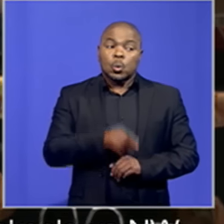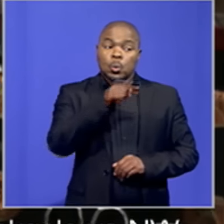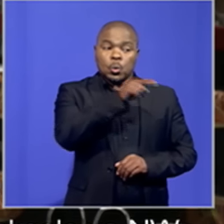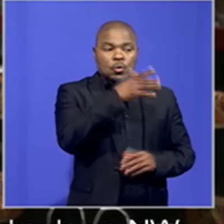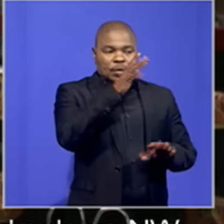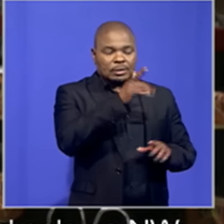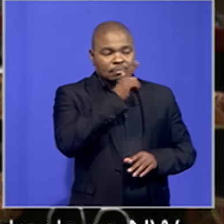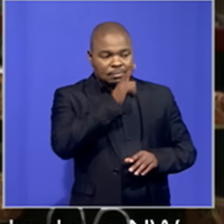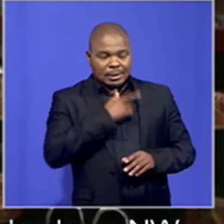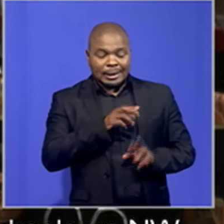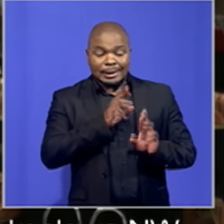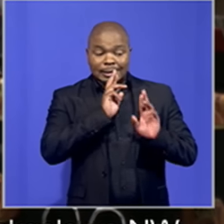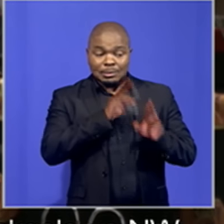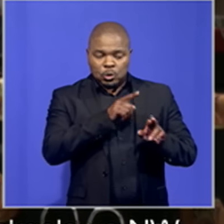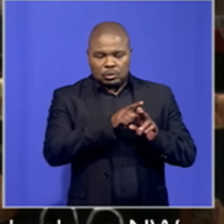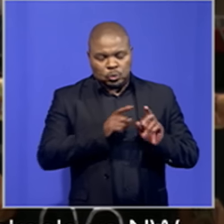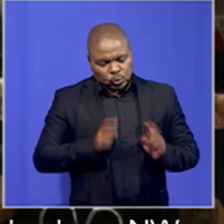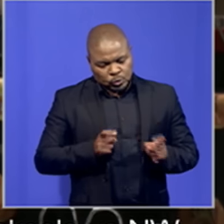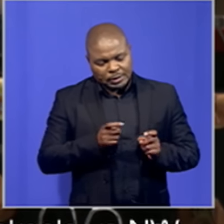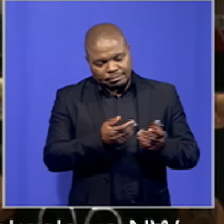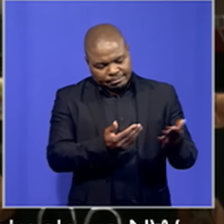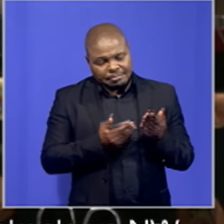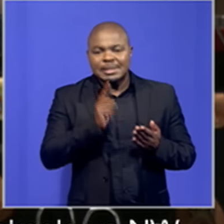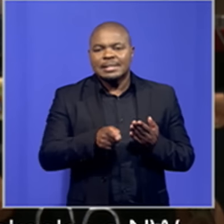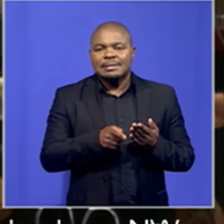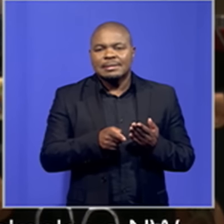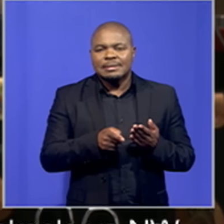the agency of the report and also